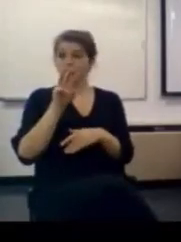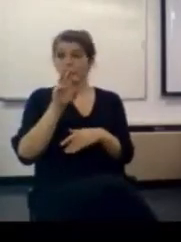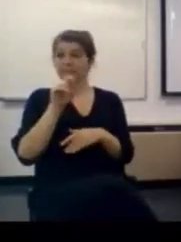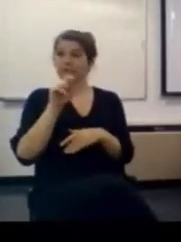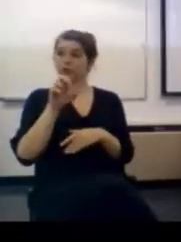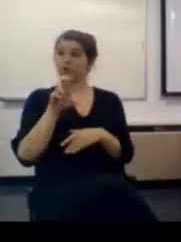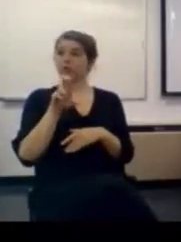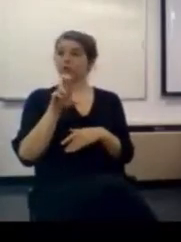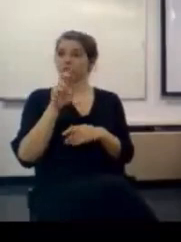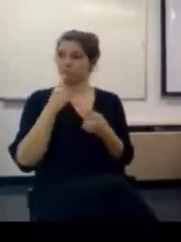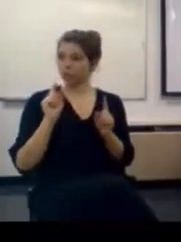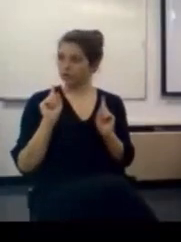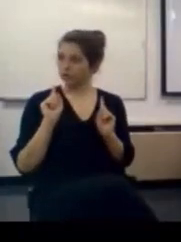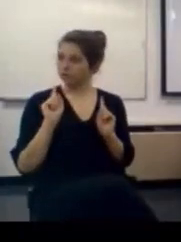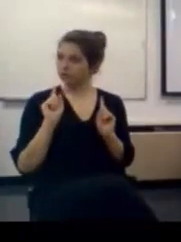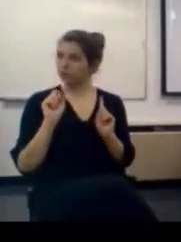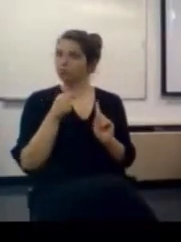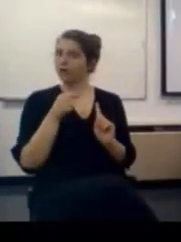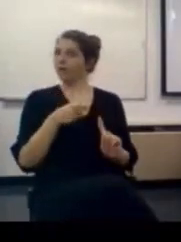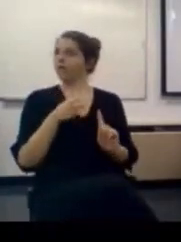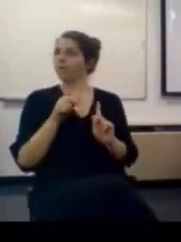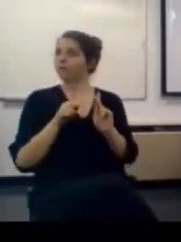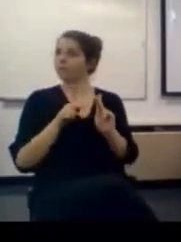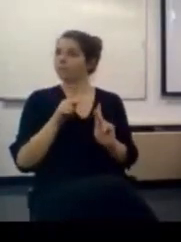thing kind of works.